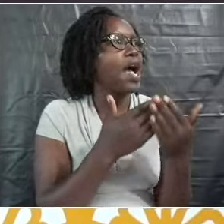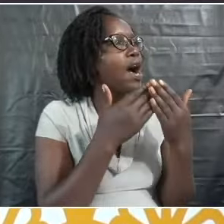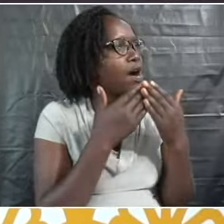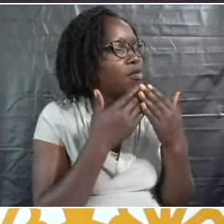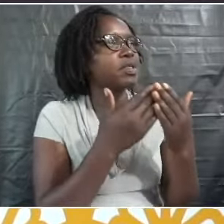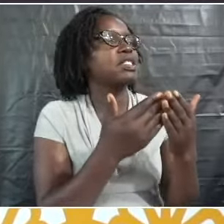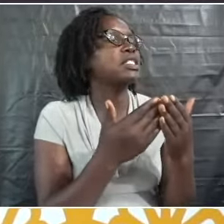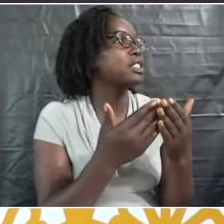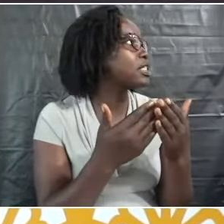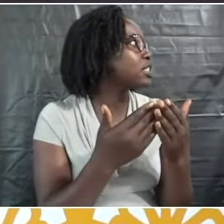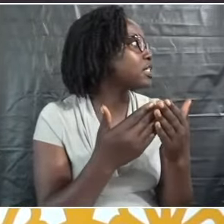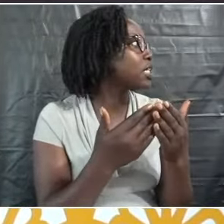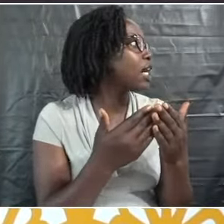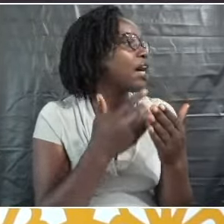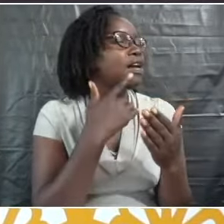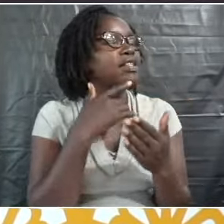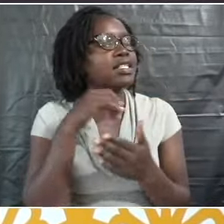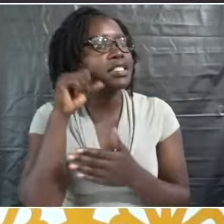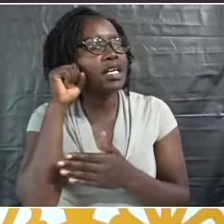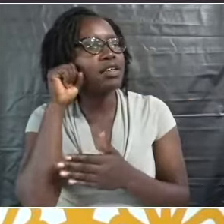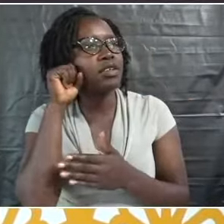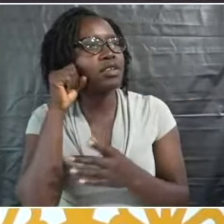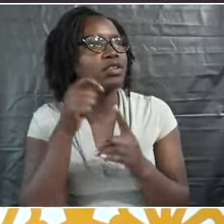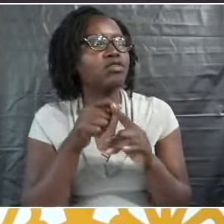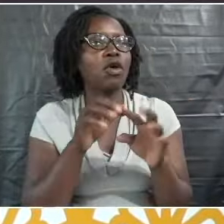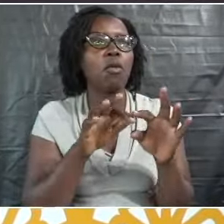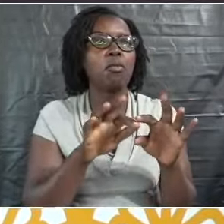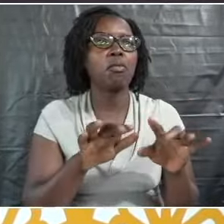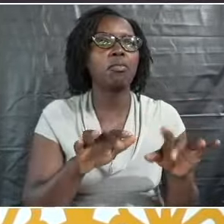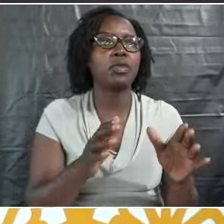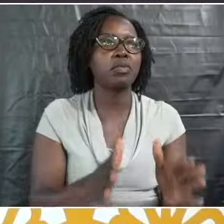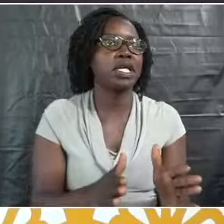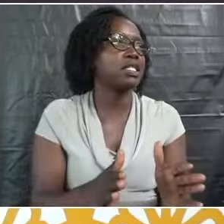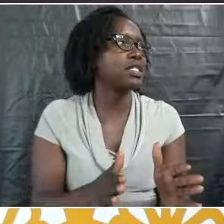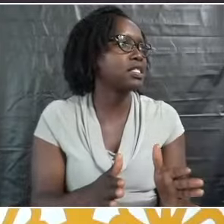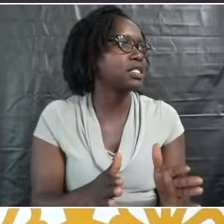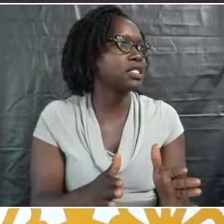the sound from the pianist.